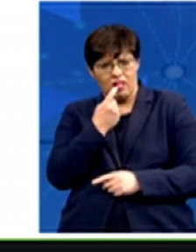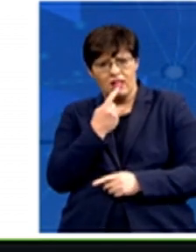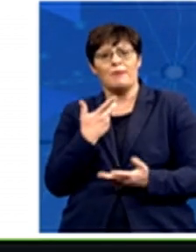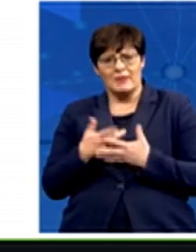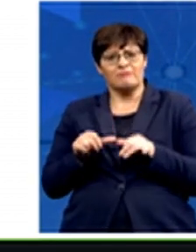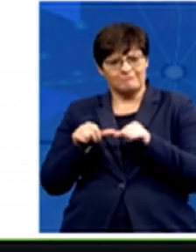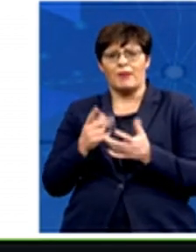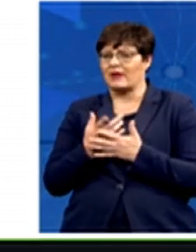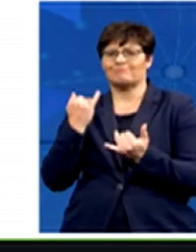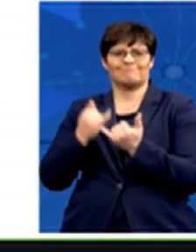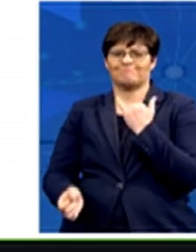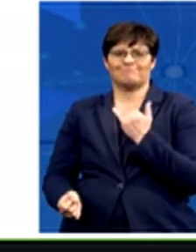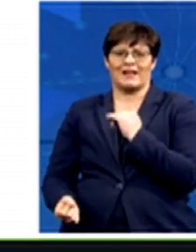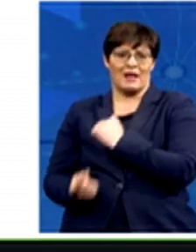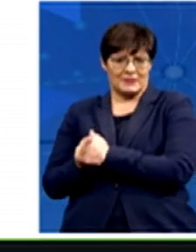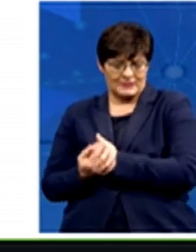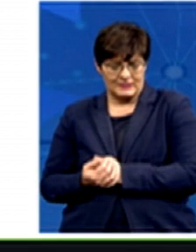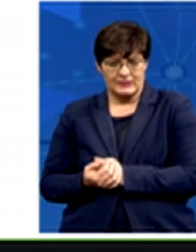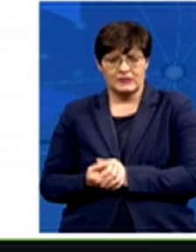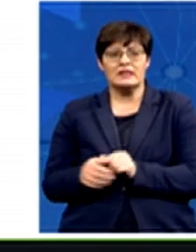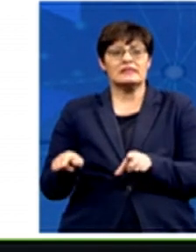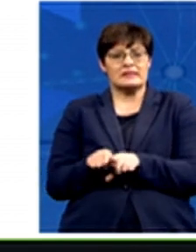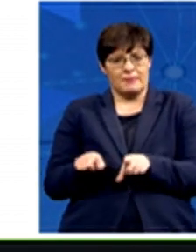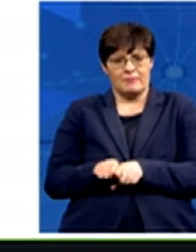it can also result from overdose, misuse, or